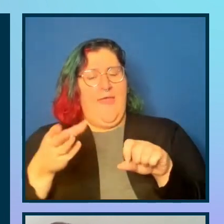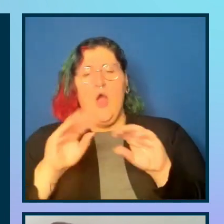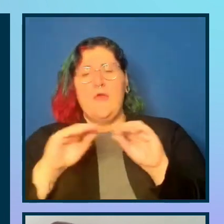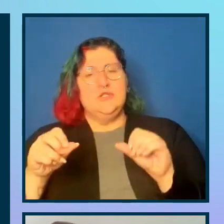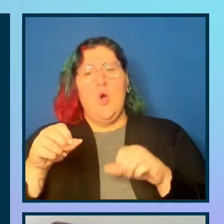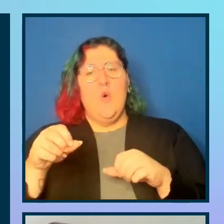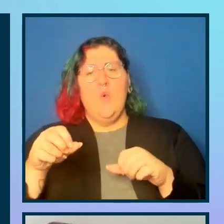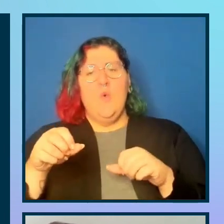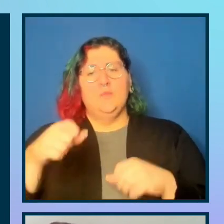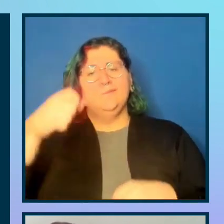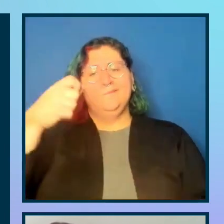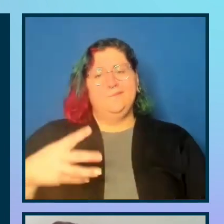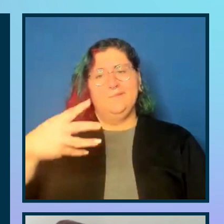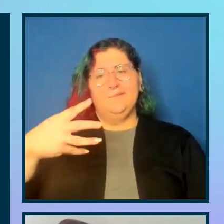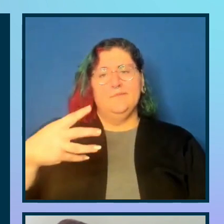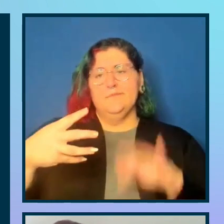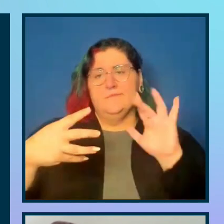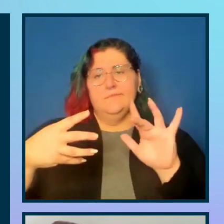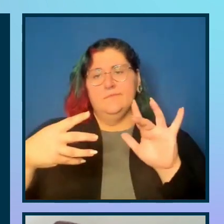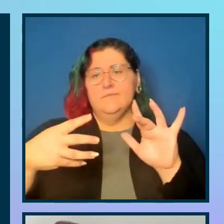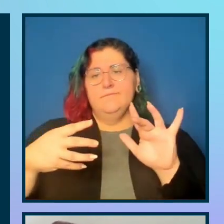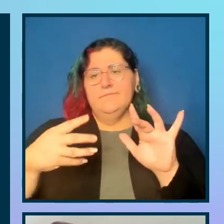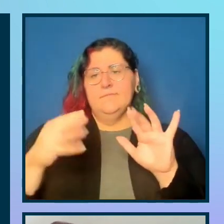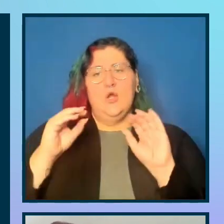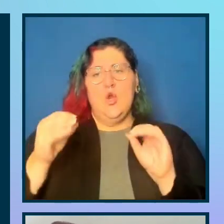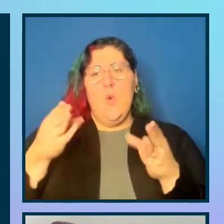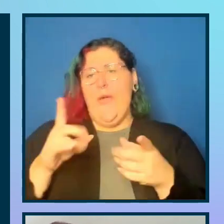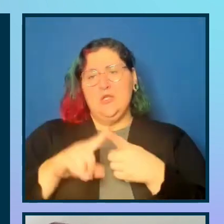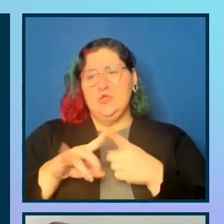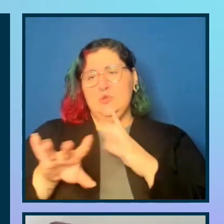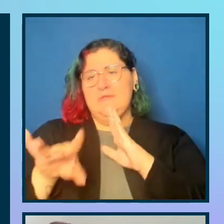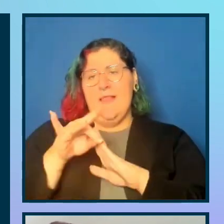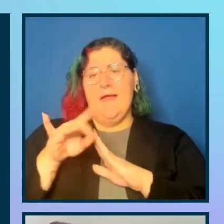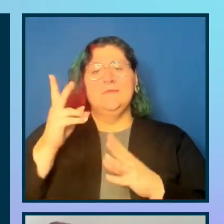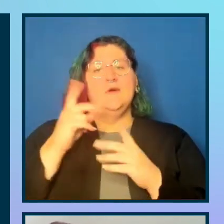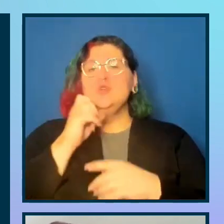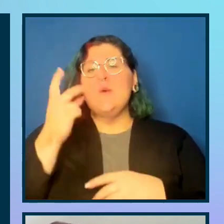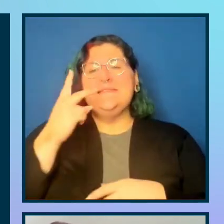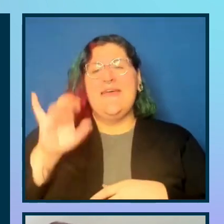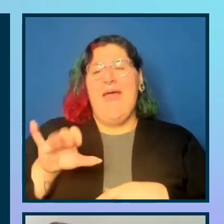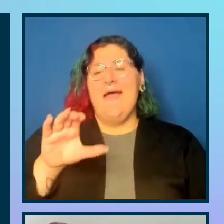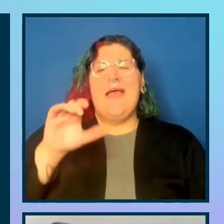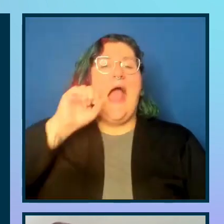no indicator, there's no selecting a caret icon pointing down to say that this is a